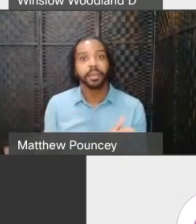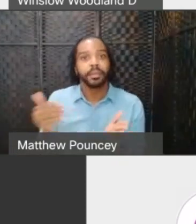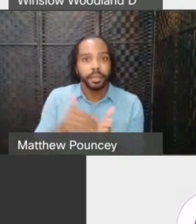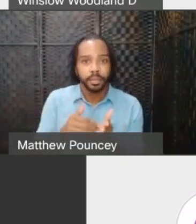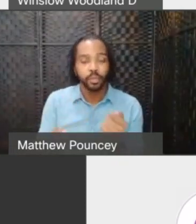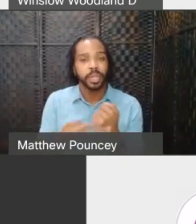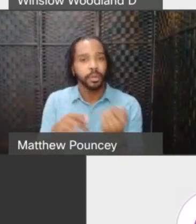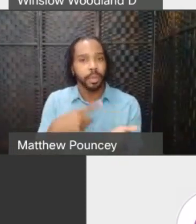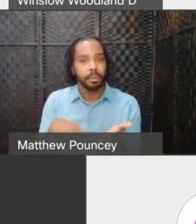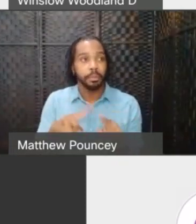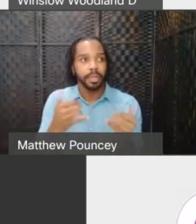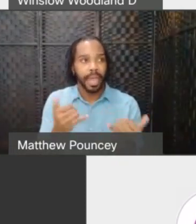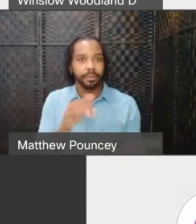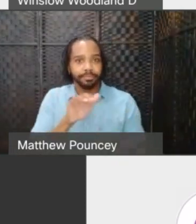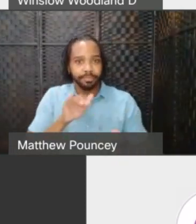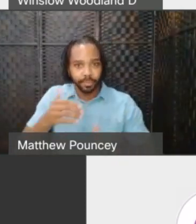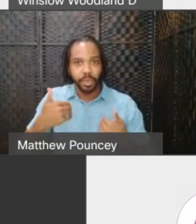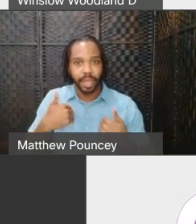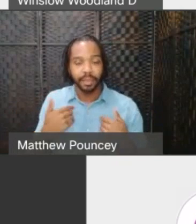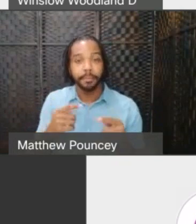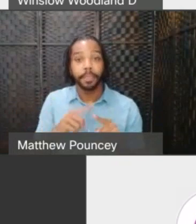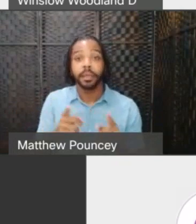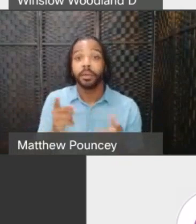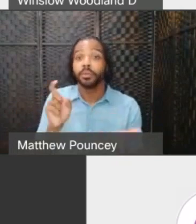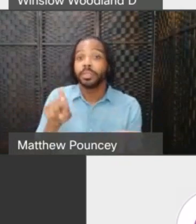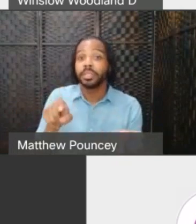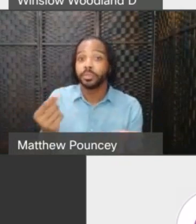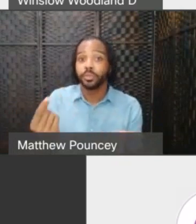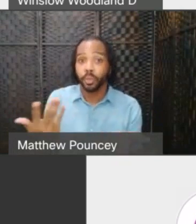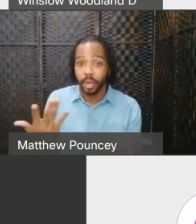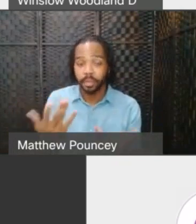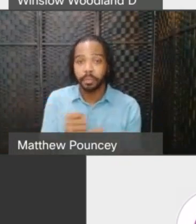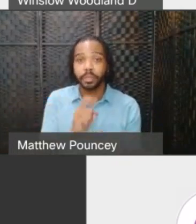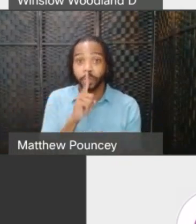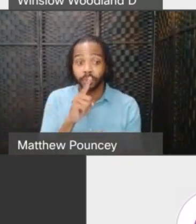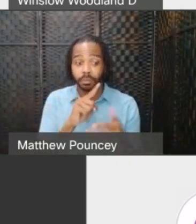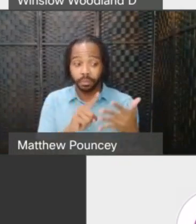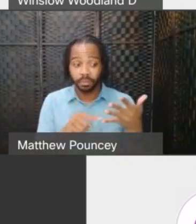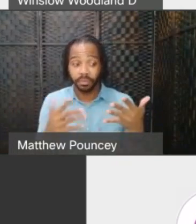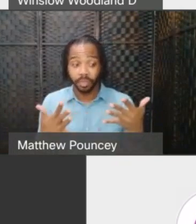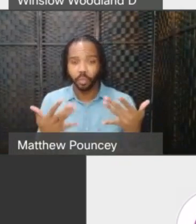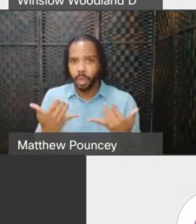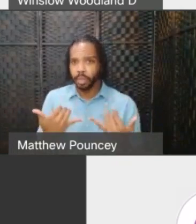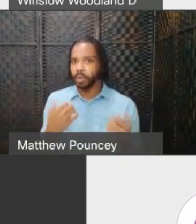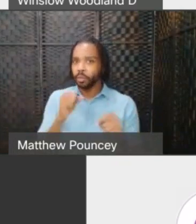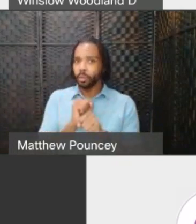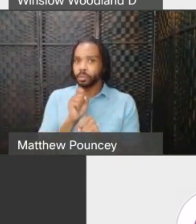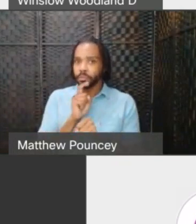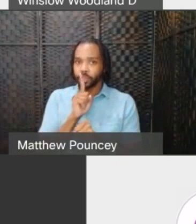now have. And so what we're going to need to make sure that is done, and we're working right now to make sure that